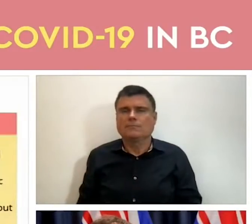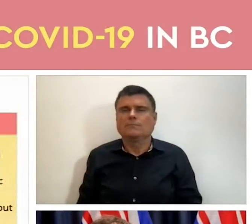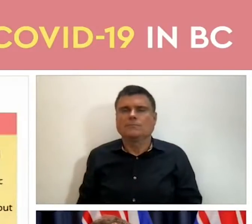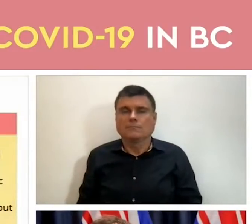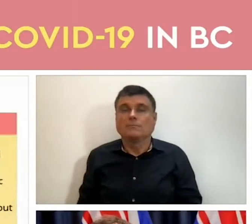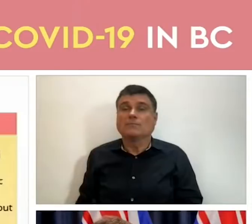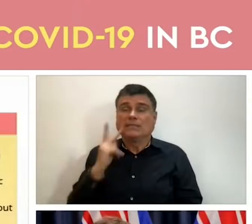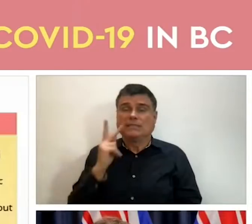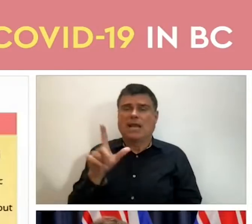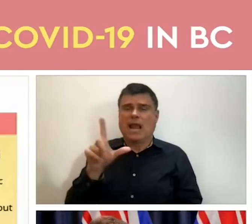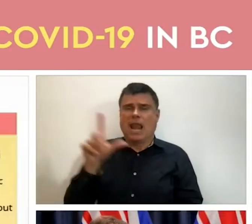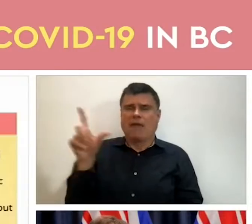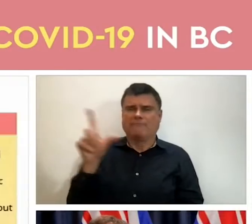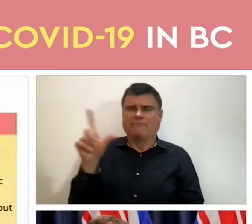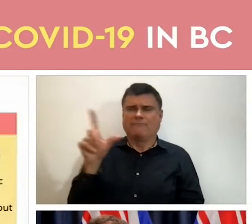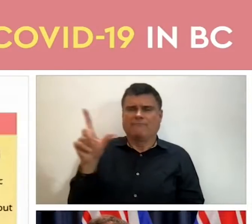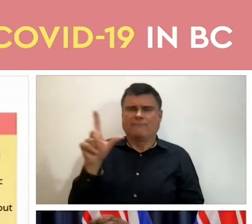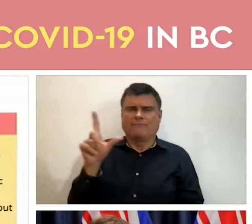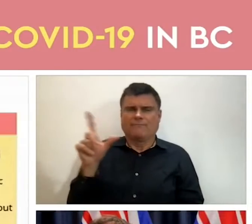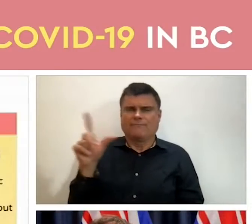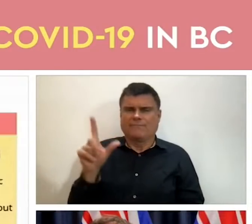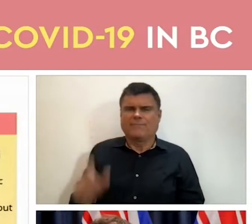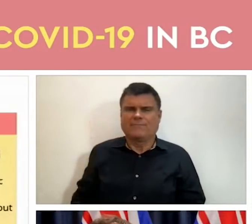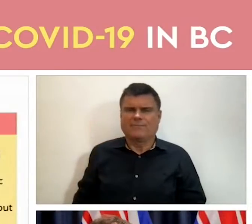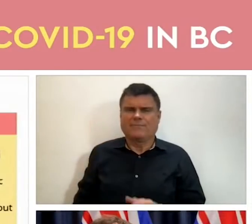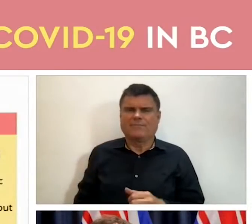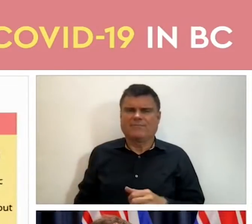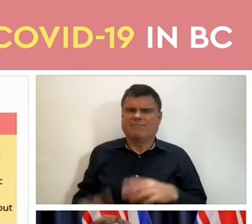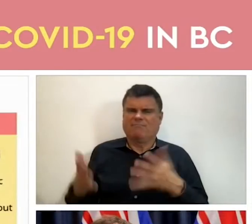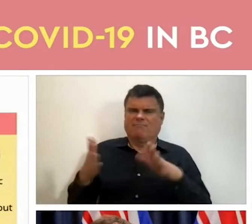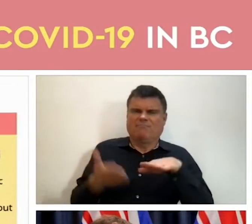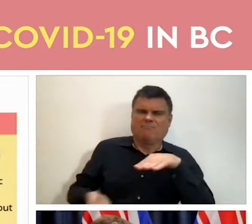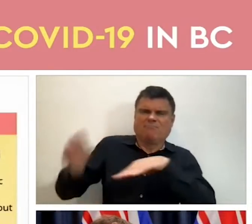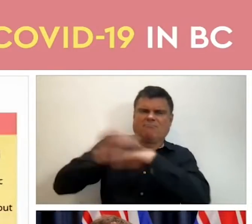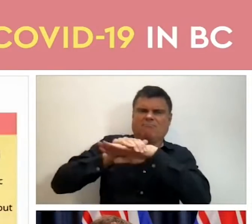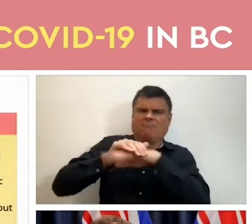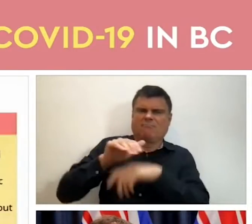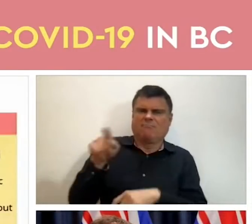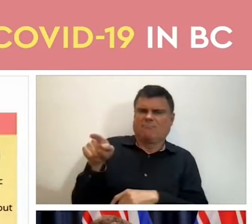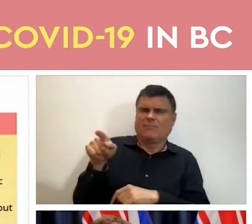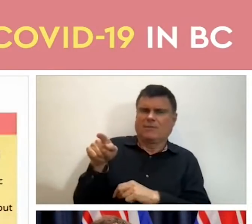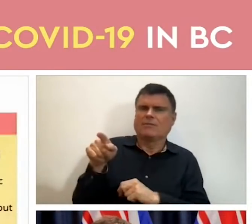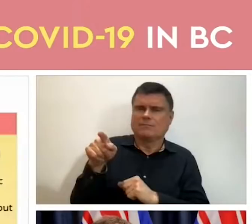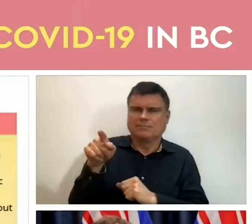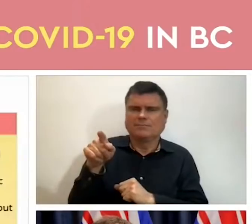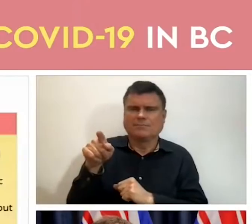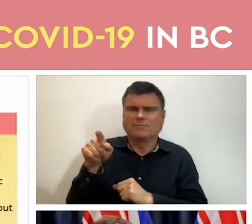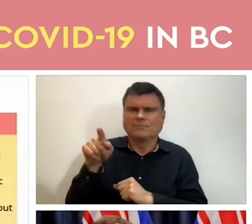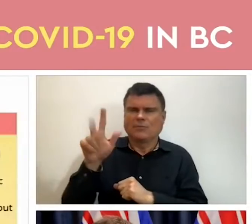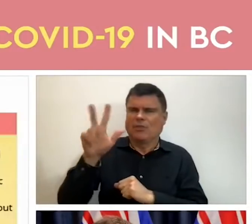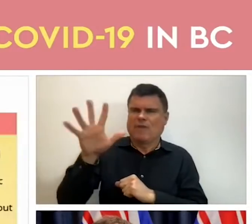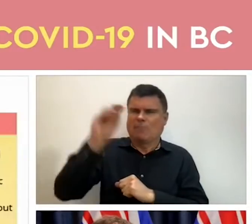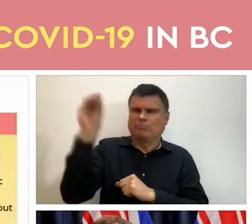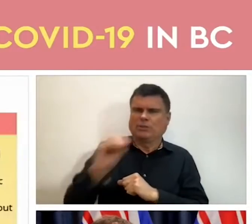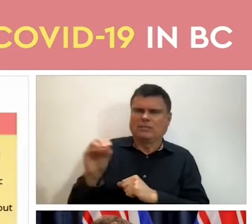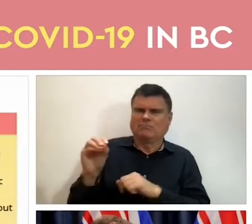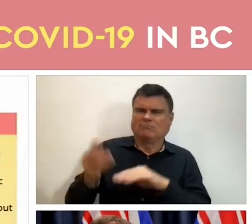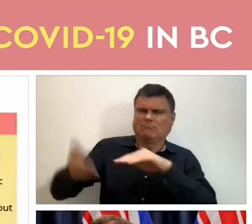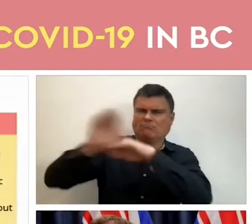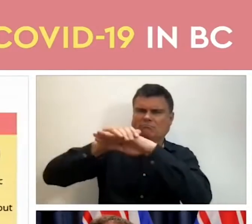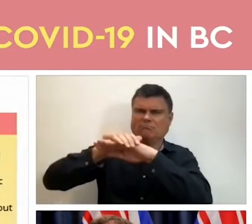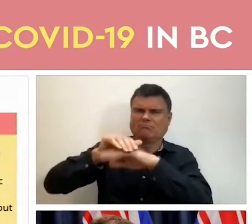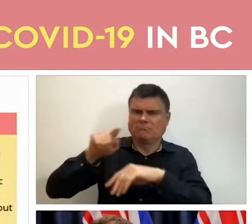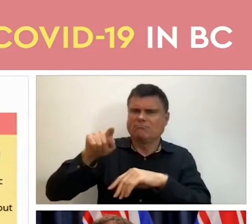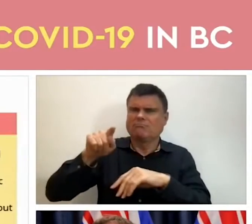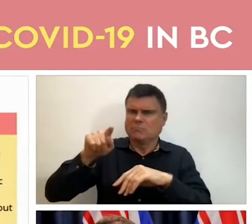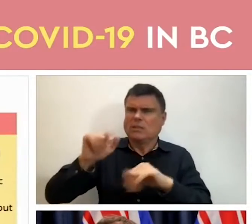in place on October 26th. The priority groups are as have been named. The total that was projected for January